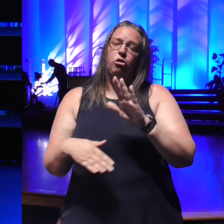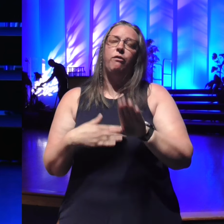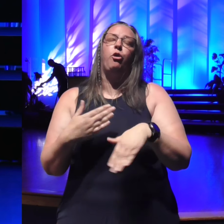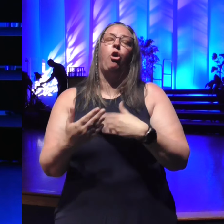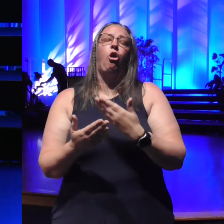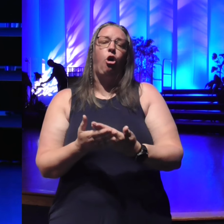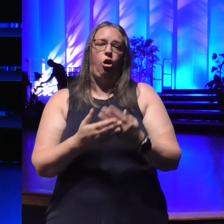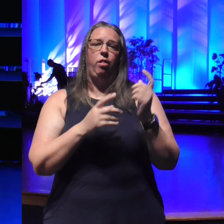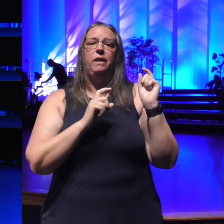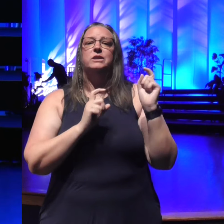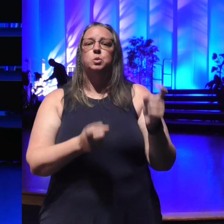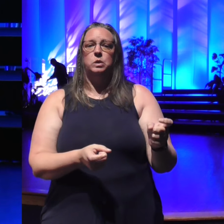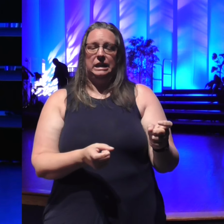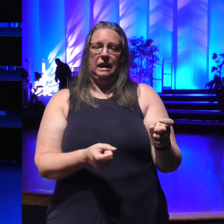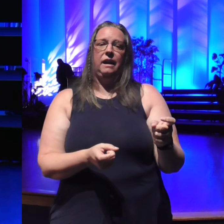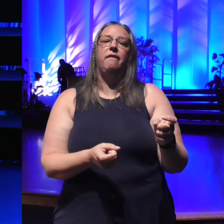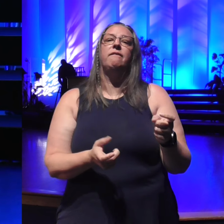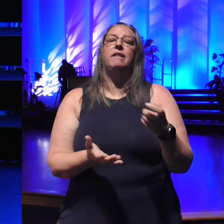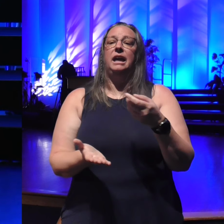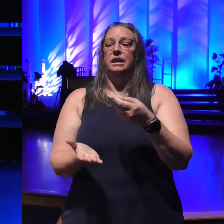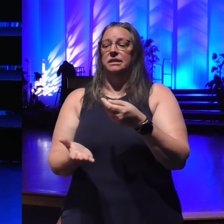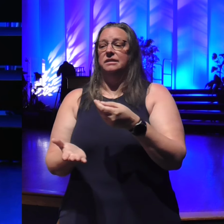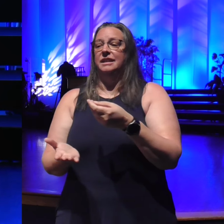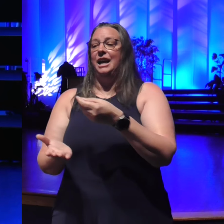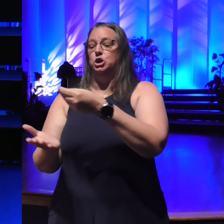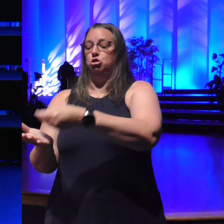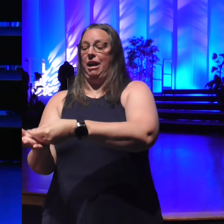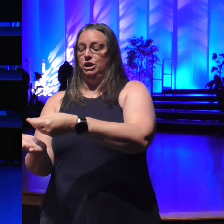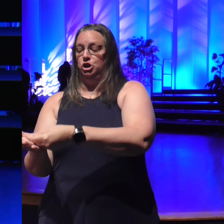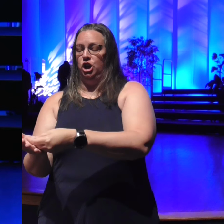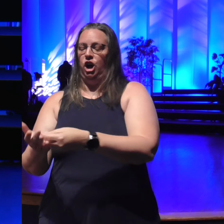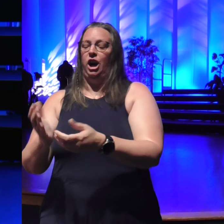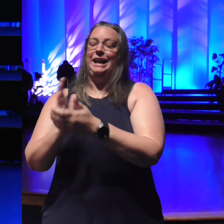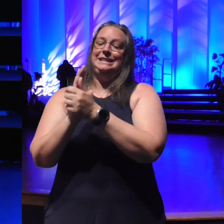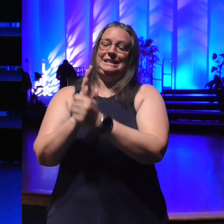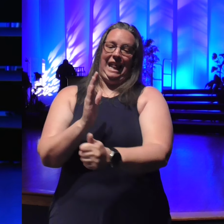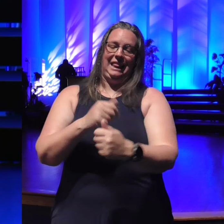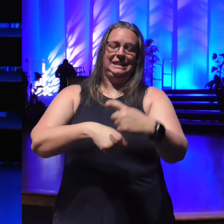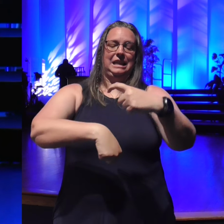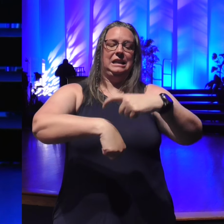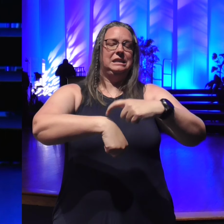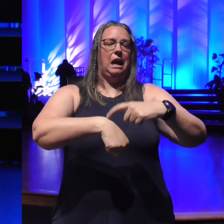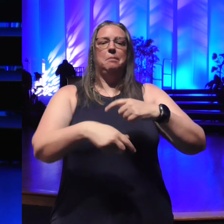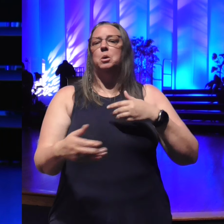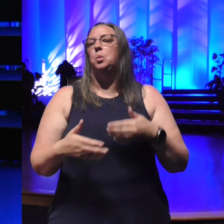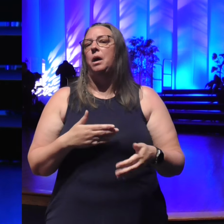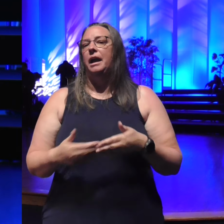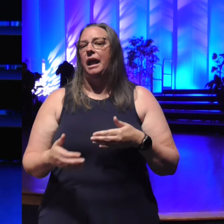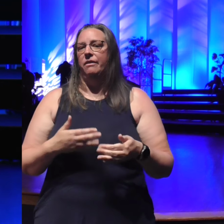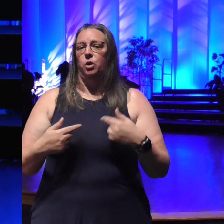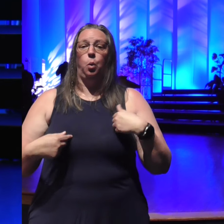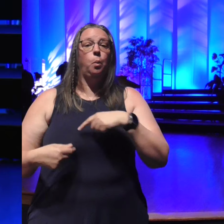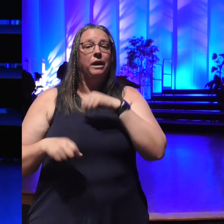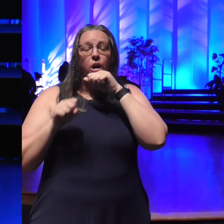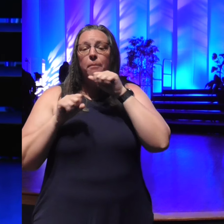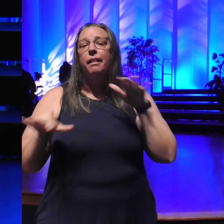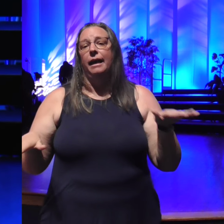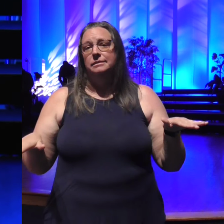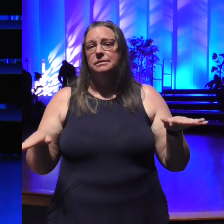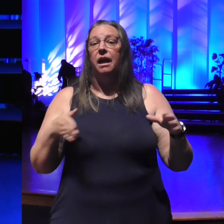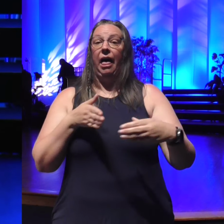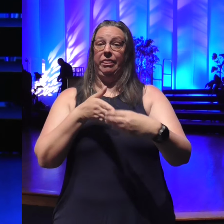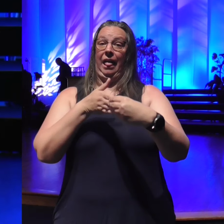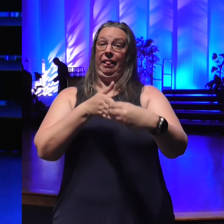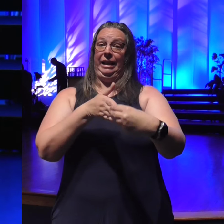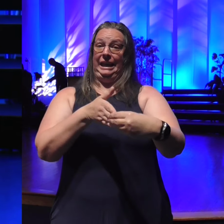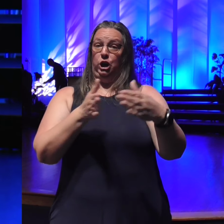Mile High Church in treasure and talent and time. We are such a blessed community, and the leaders that we demonstrate in this community